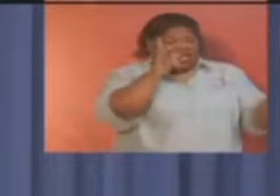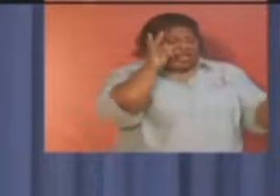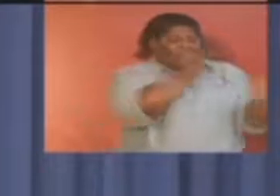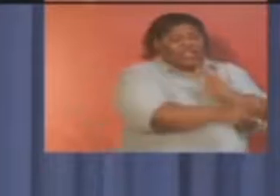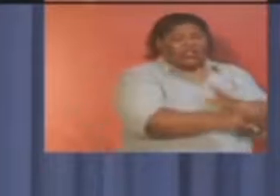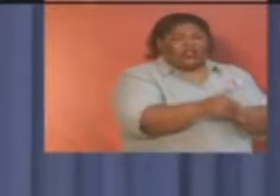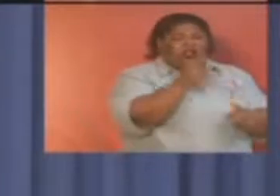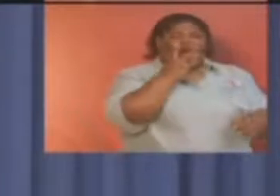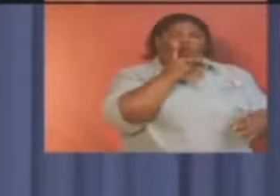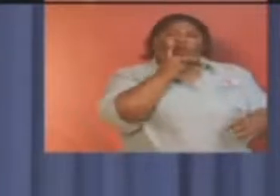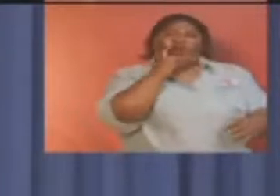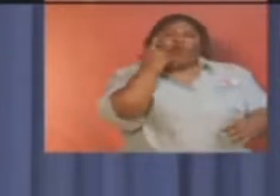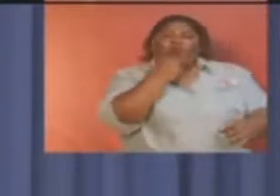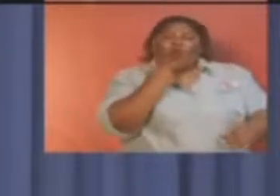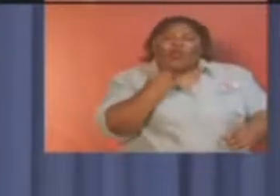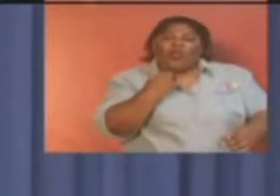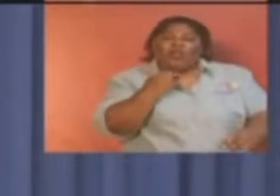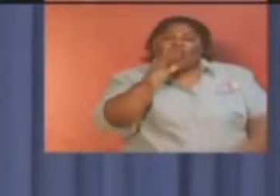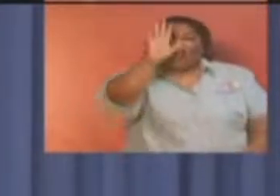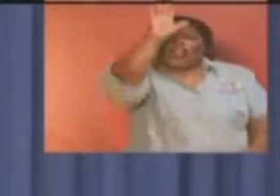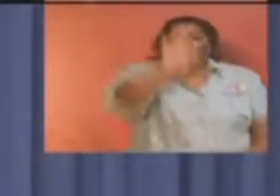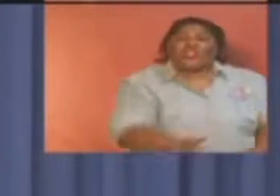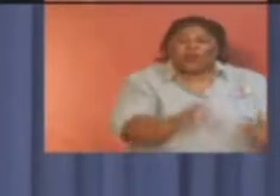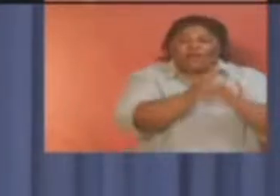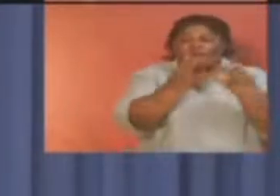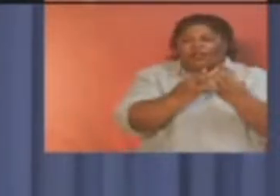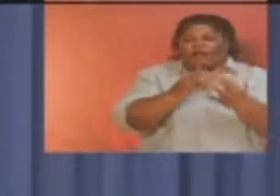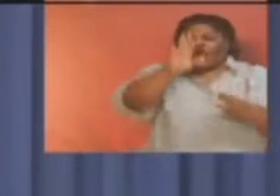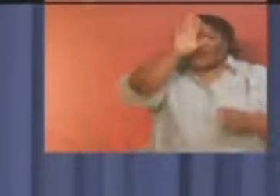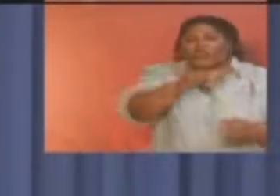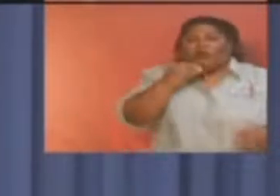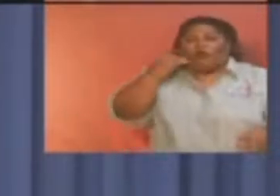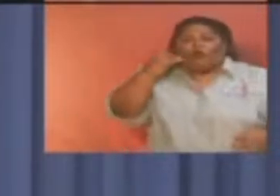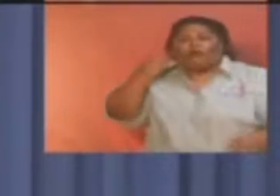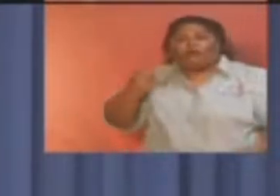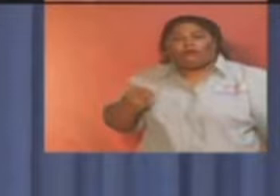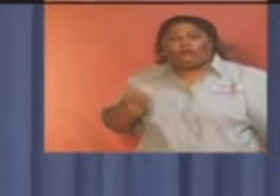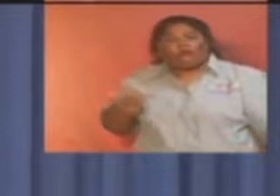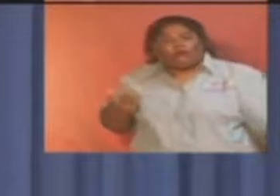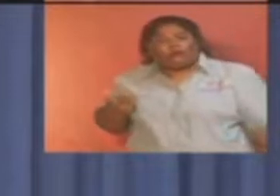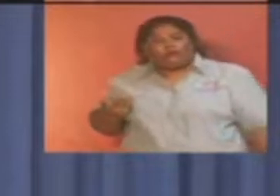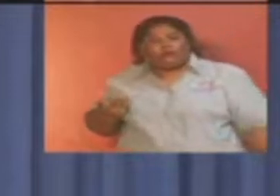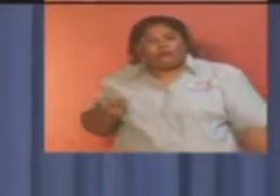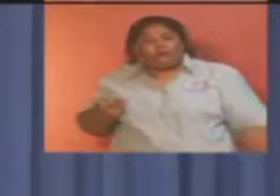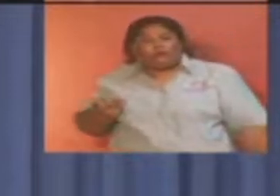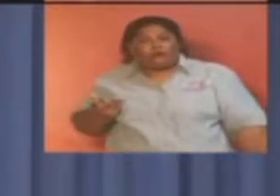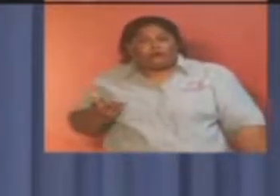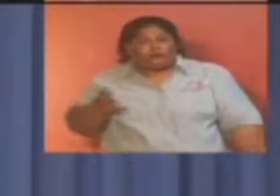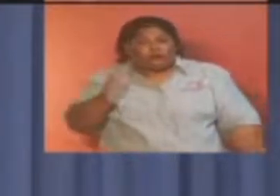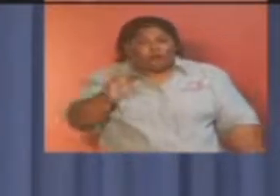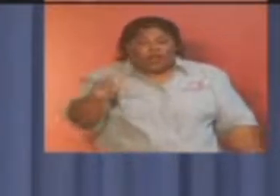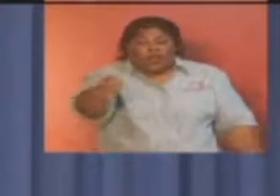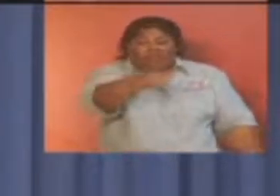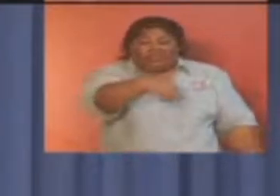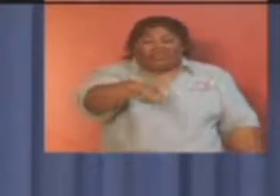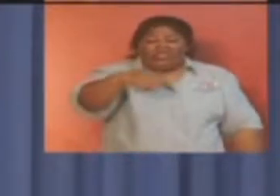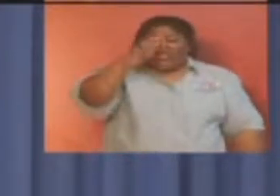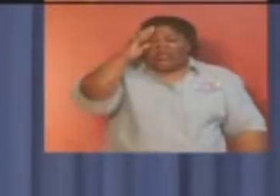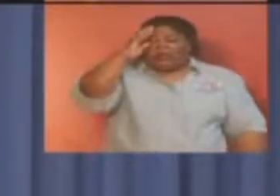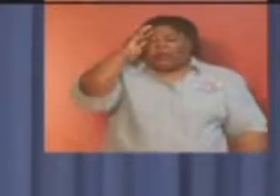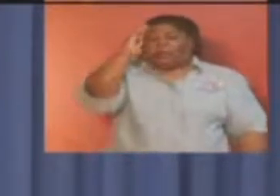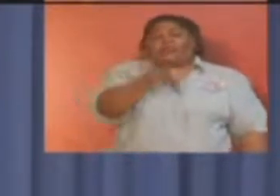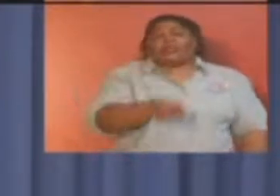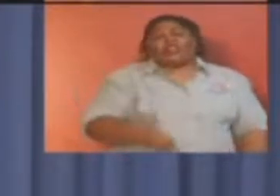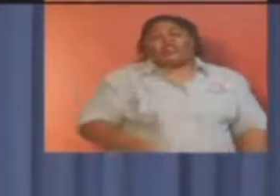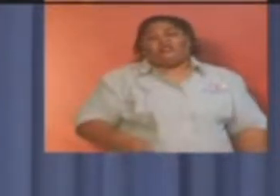home. And for those who believe that in this pandemic, what is an essential is something